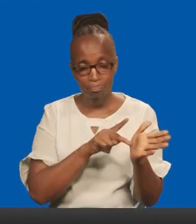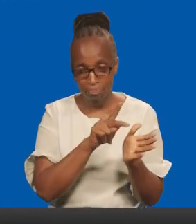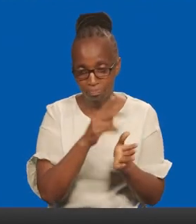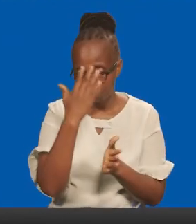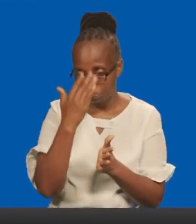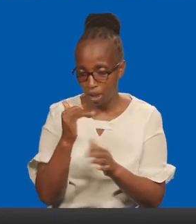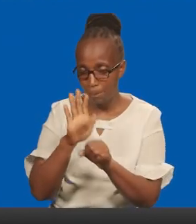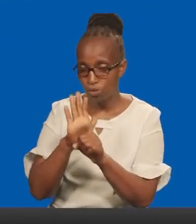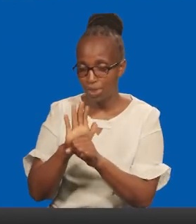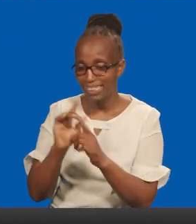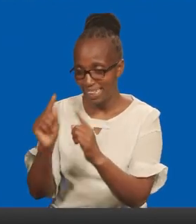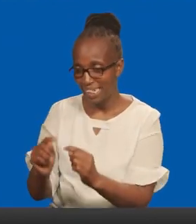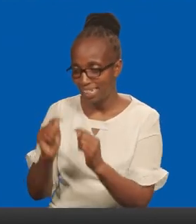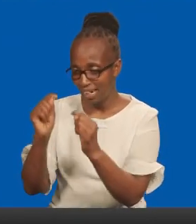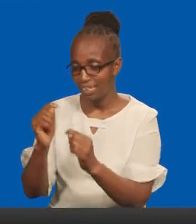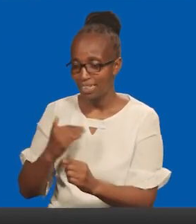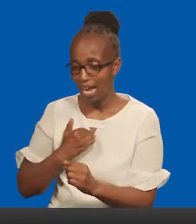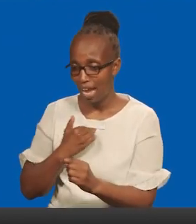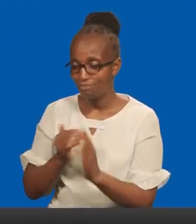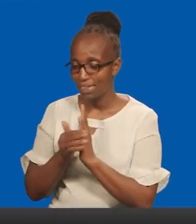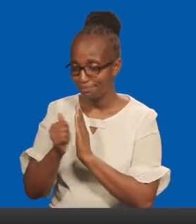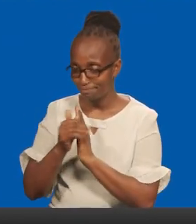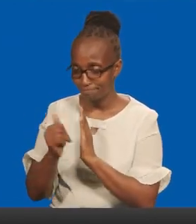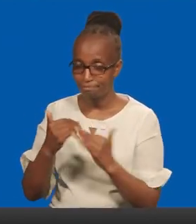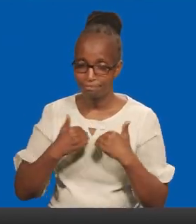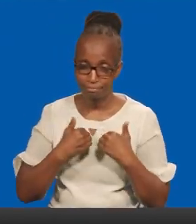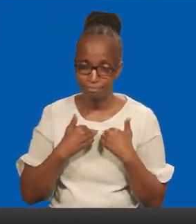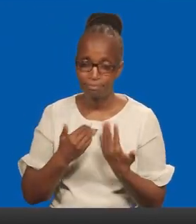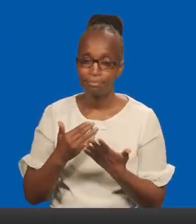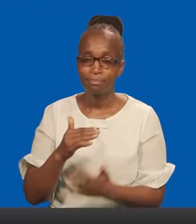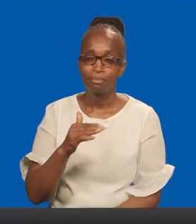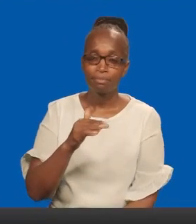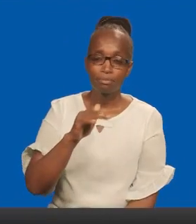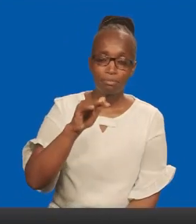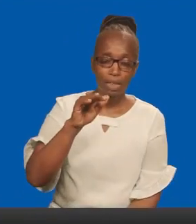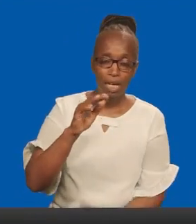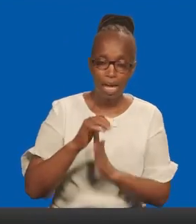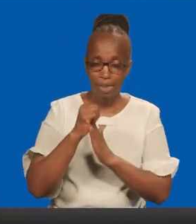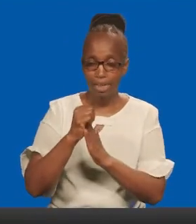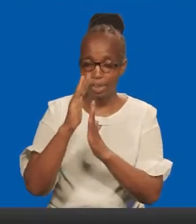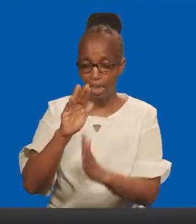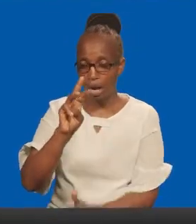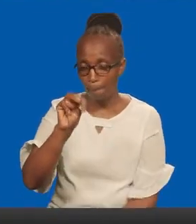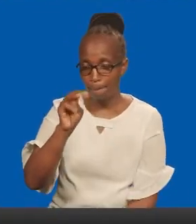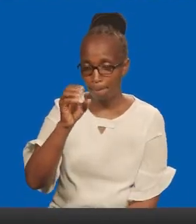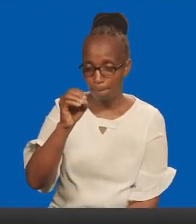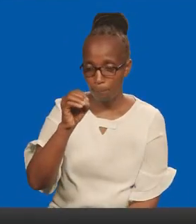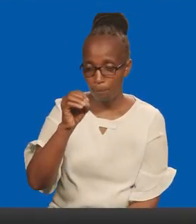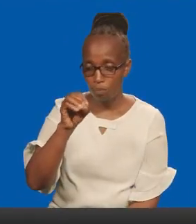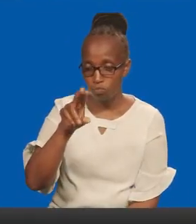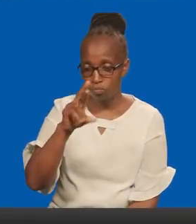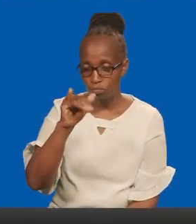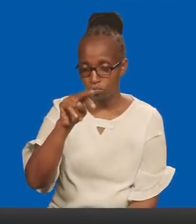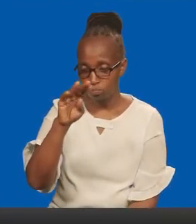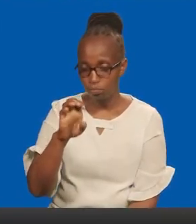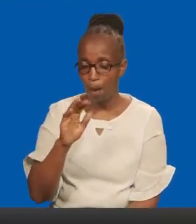can also earn a living, because most of them are talented and they have unique skills. Mwenyekiti wa NGCDF Jimbo la Rongo, Maureen Auma,